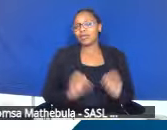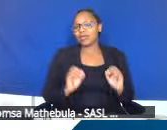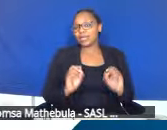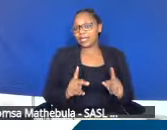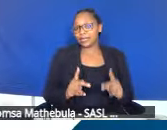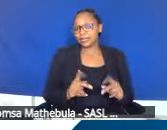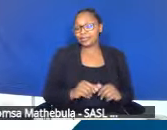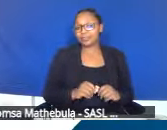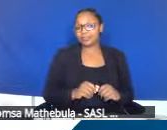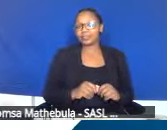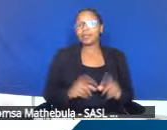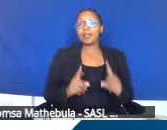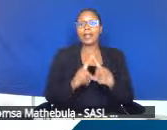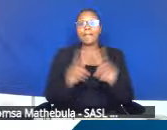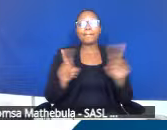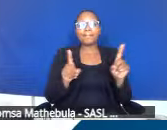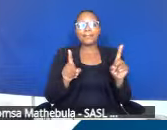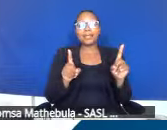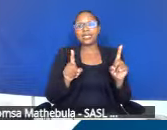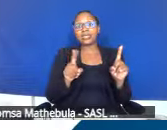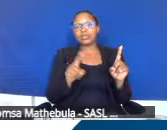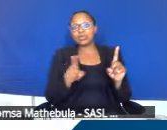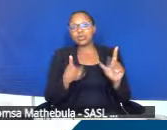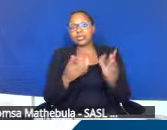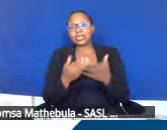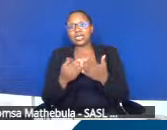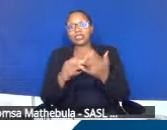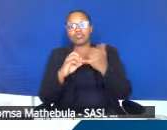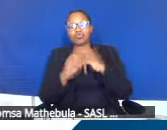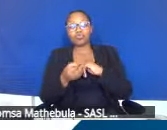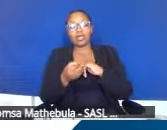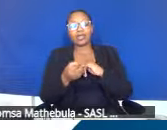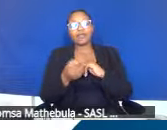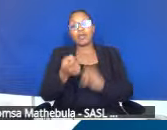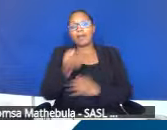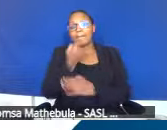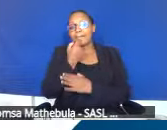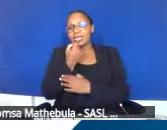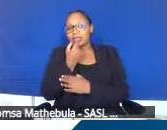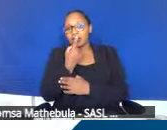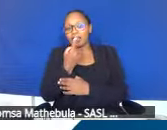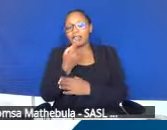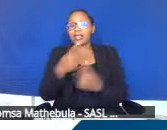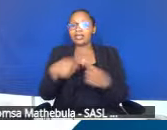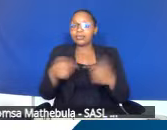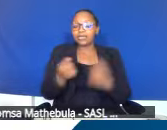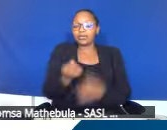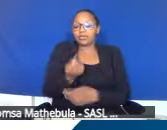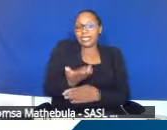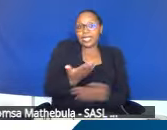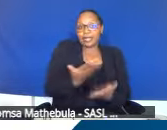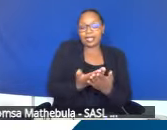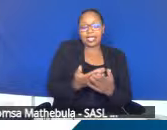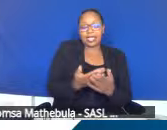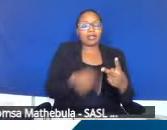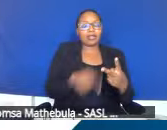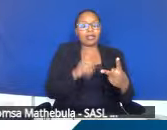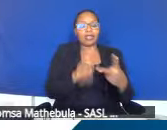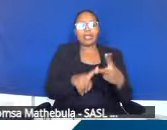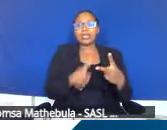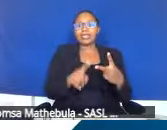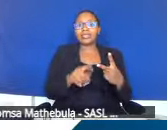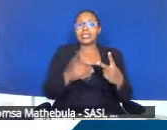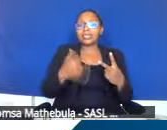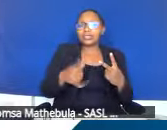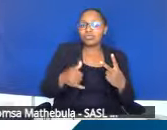But you can claim your medical expenses, you can go and claim your insulin, you can go and claim your syringes, you can go and claim all